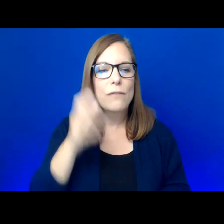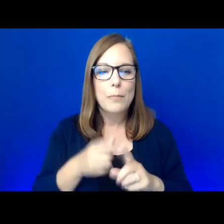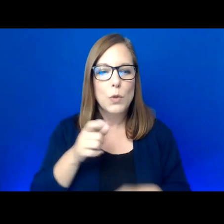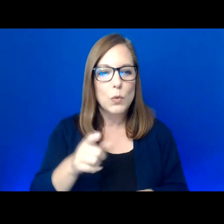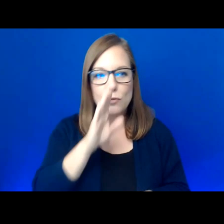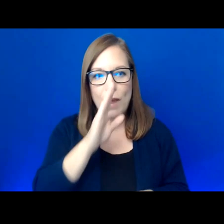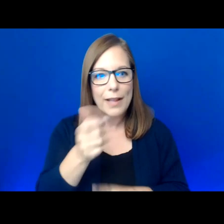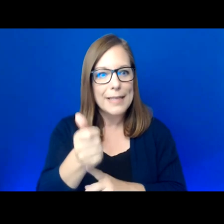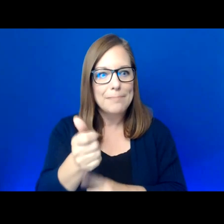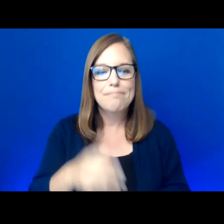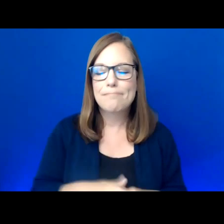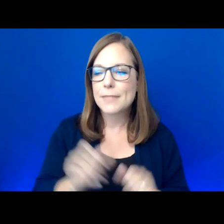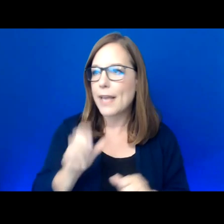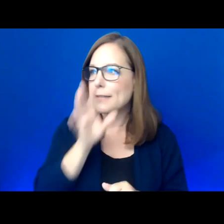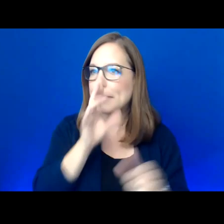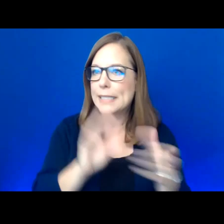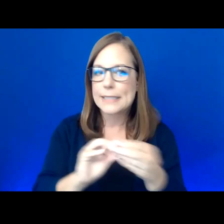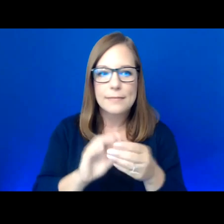Next slide, Nancy.